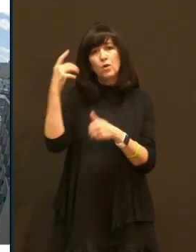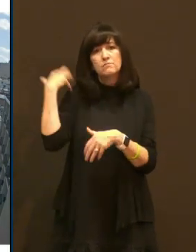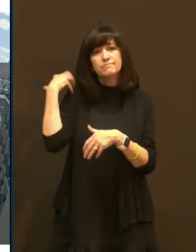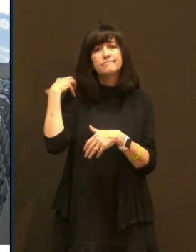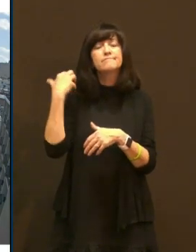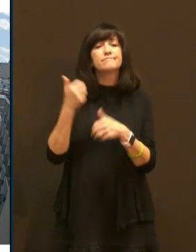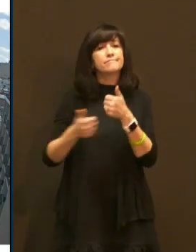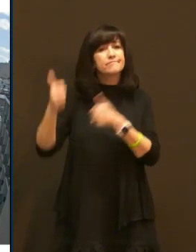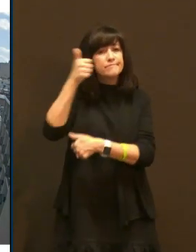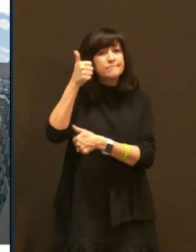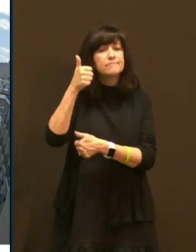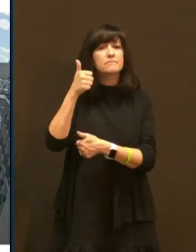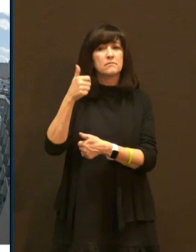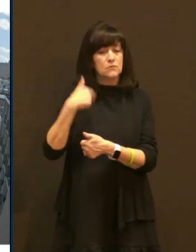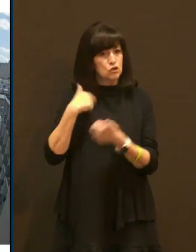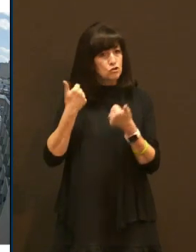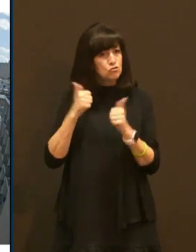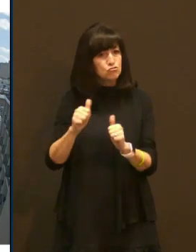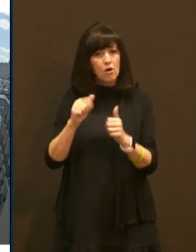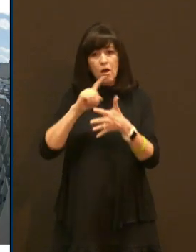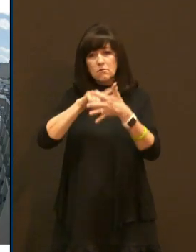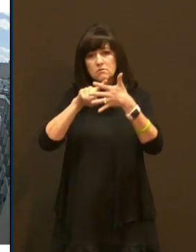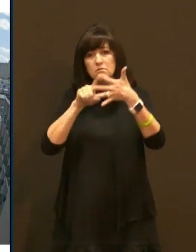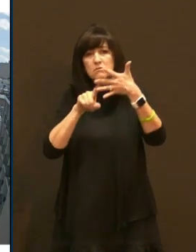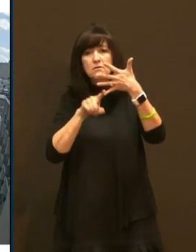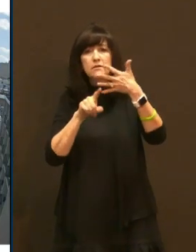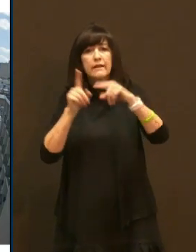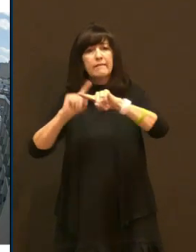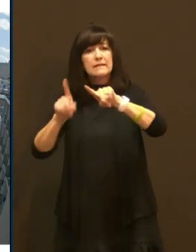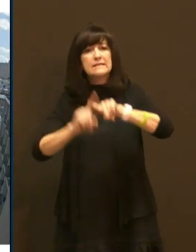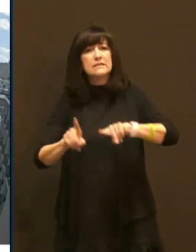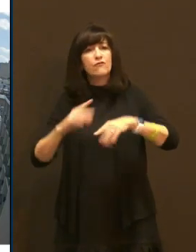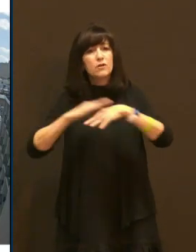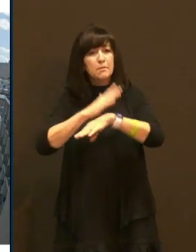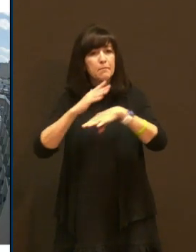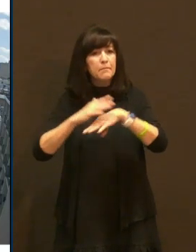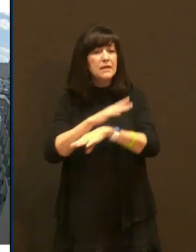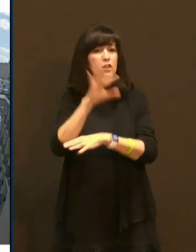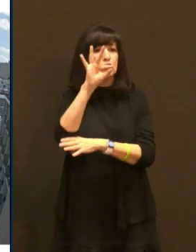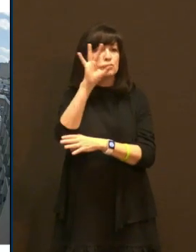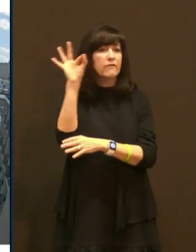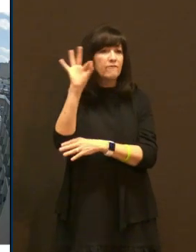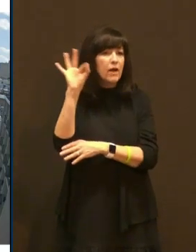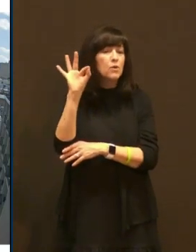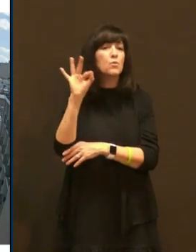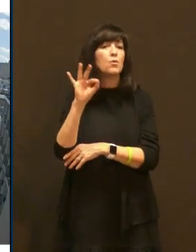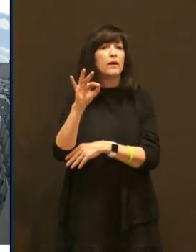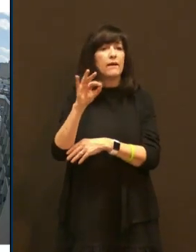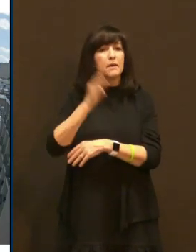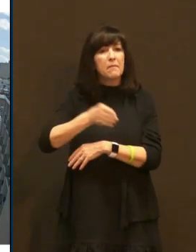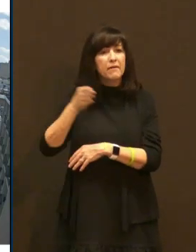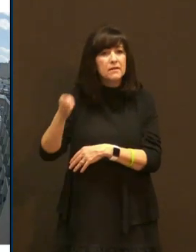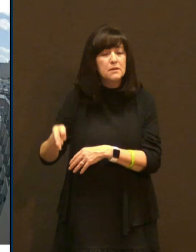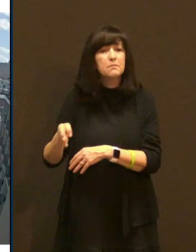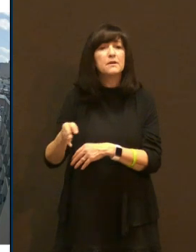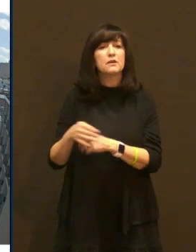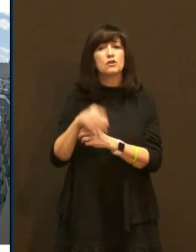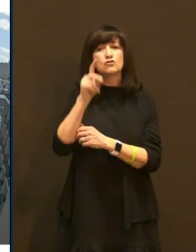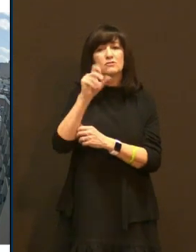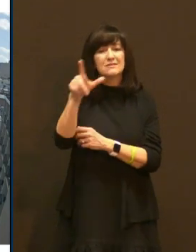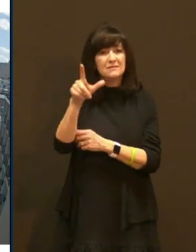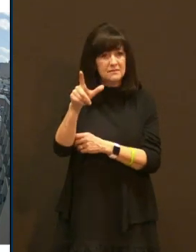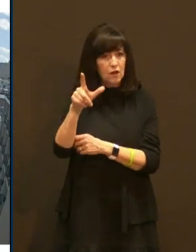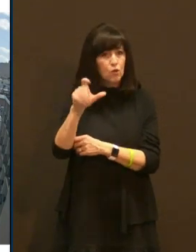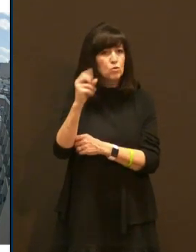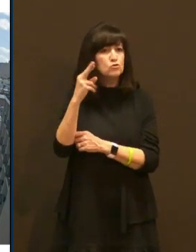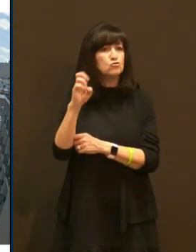accomplish it in Lewis and Rehoboth Beach and Dobie Beach and Fenwick Island, Bethany Beach, South Bethany, Delaware Seashore State Park. Very